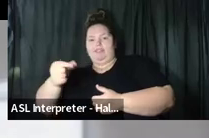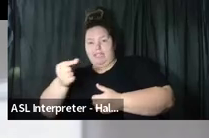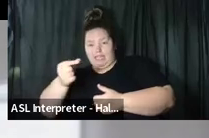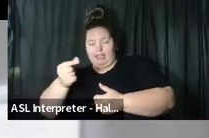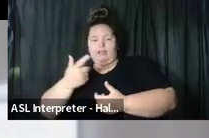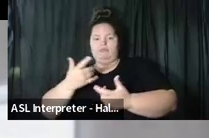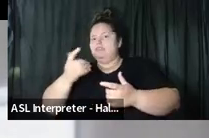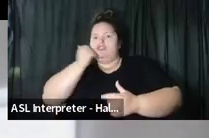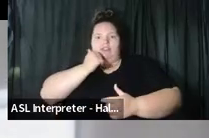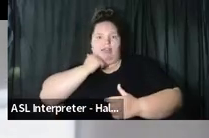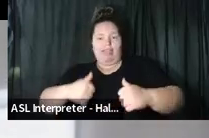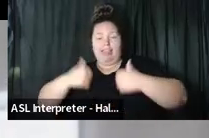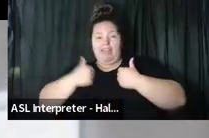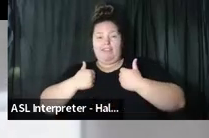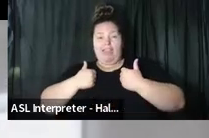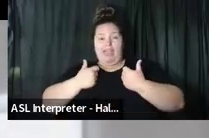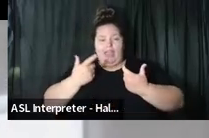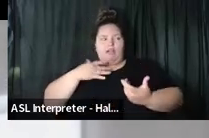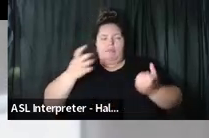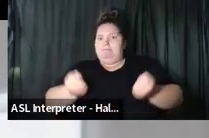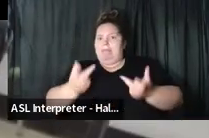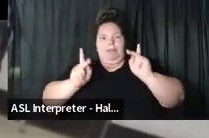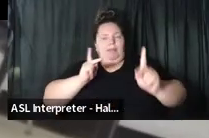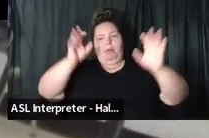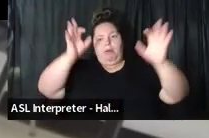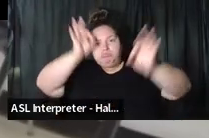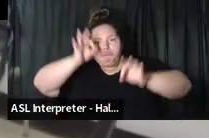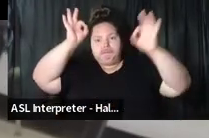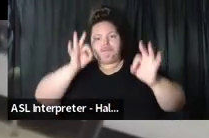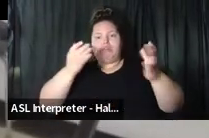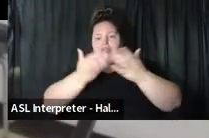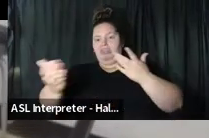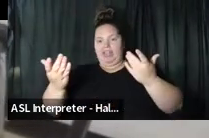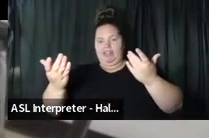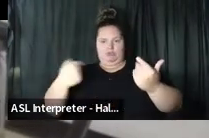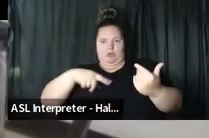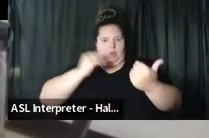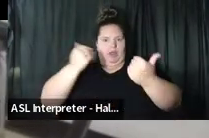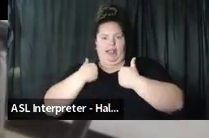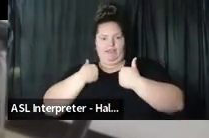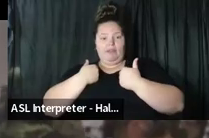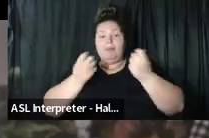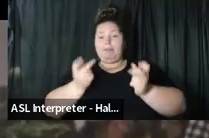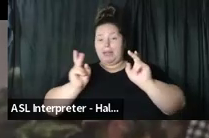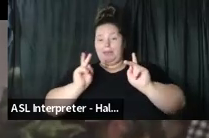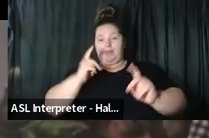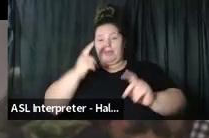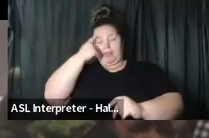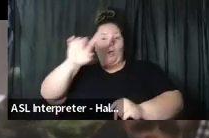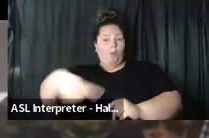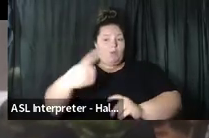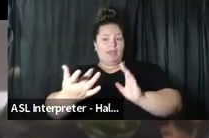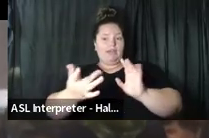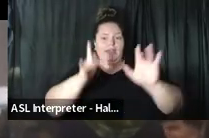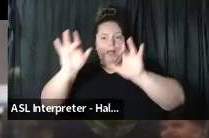you talk about assistive technology, a lot of people think about only computers, which is important, and we do some of that. But like, we